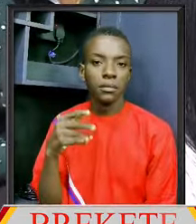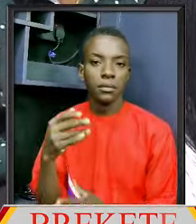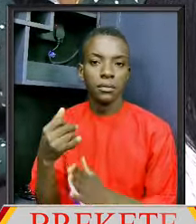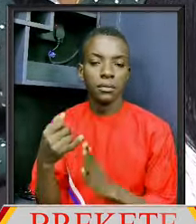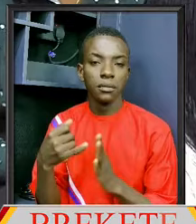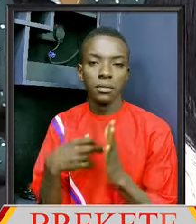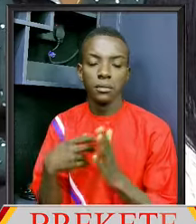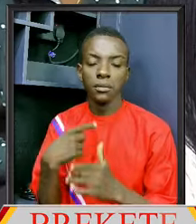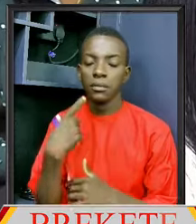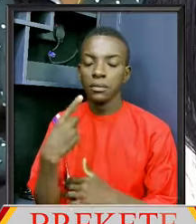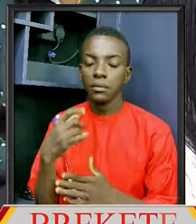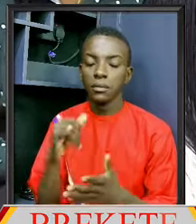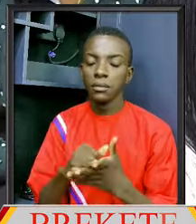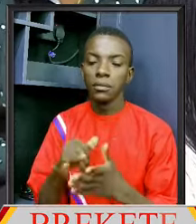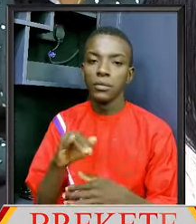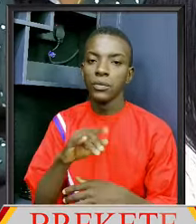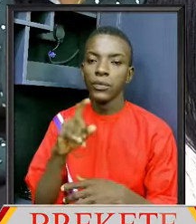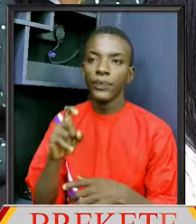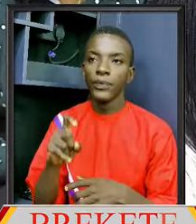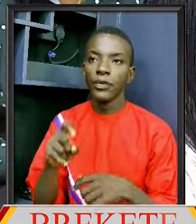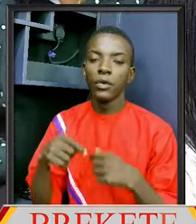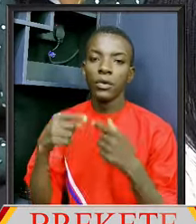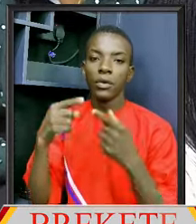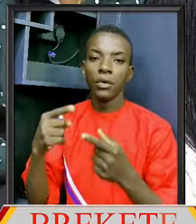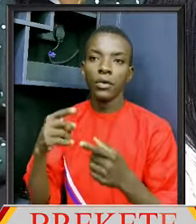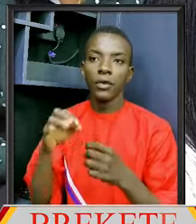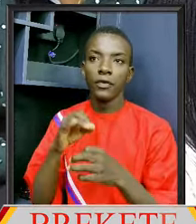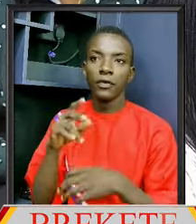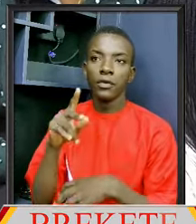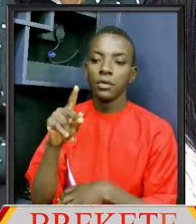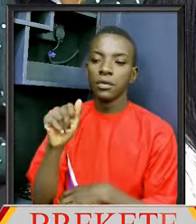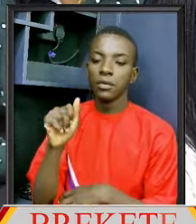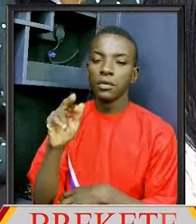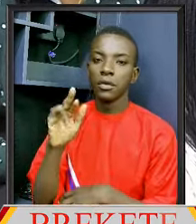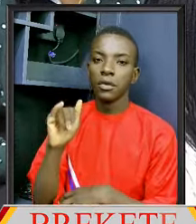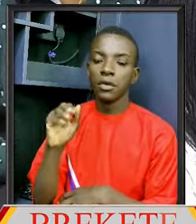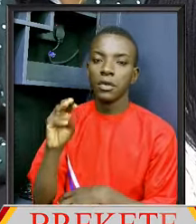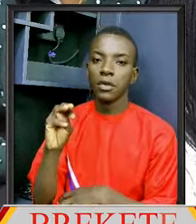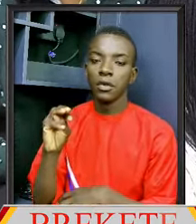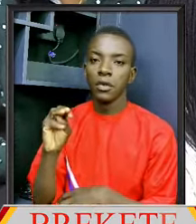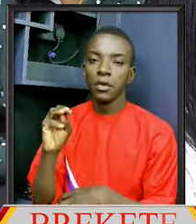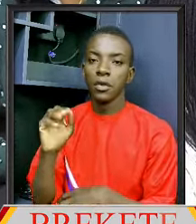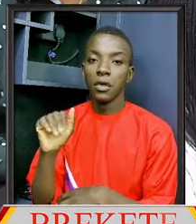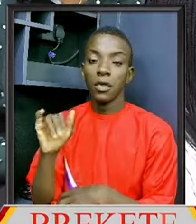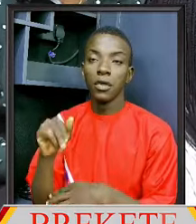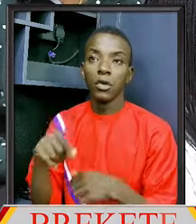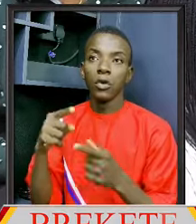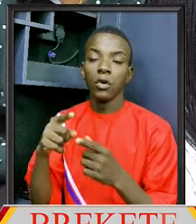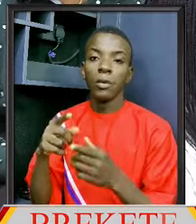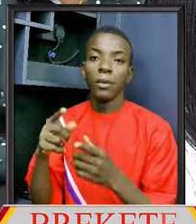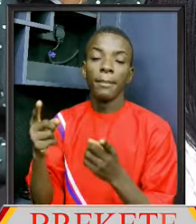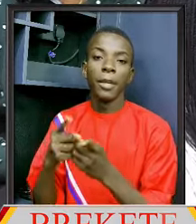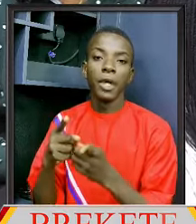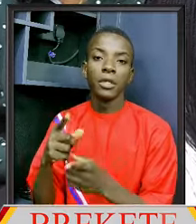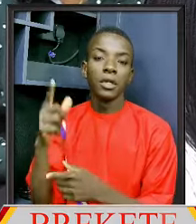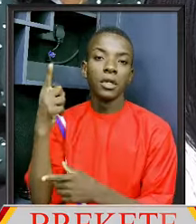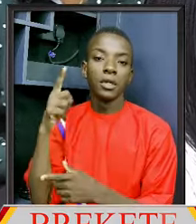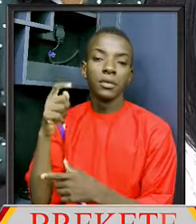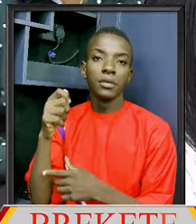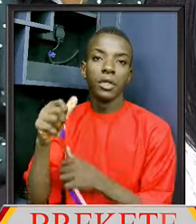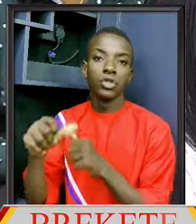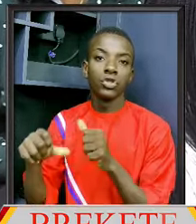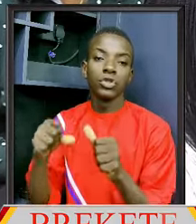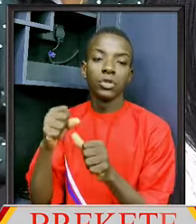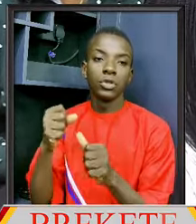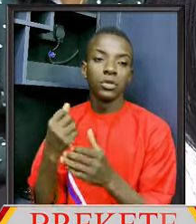say you go, even if na Kaura na mother you dey, you go meet Medical Laboratory Science Council of Nigeria.